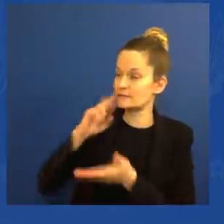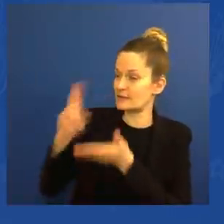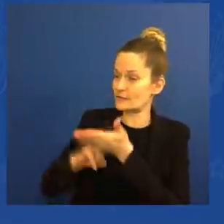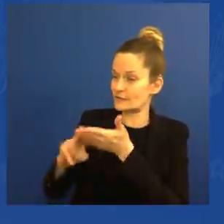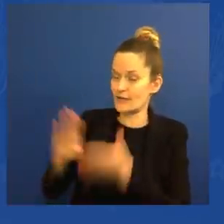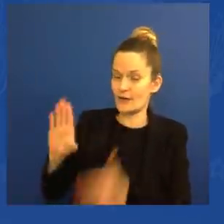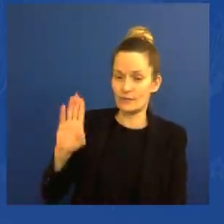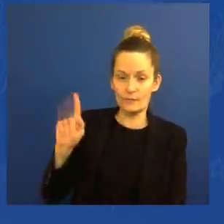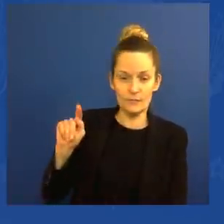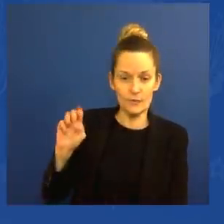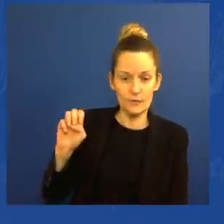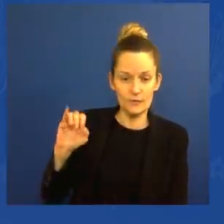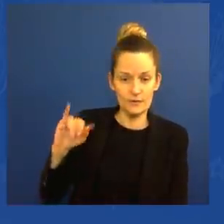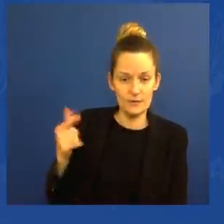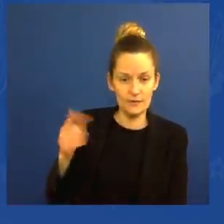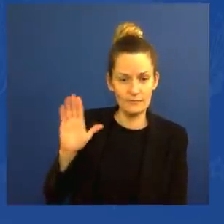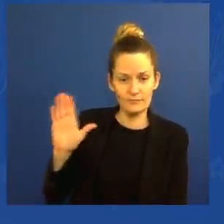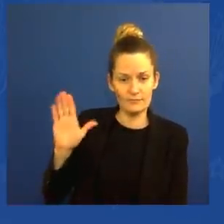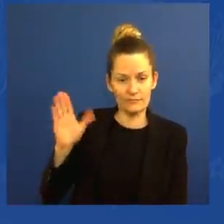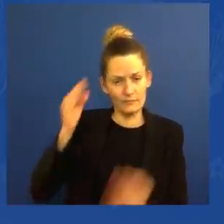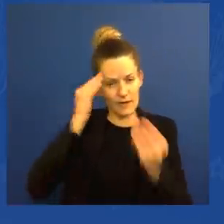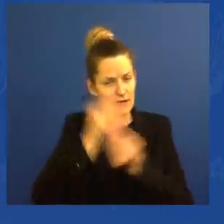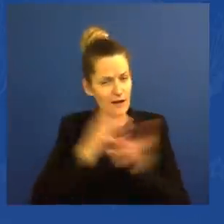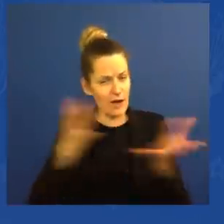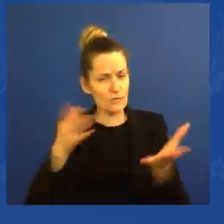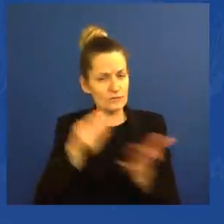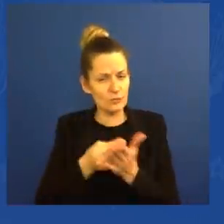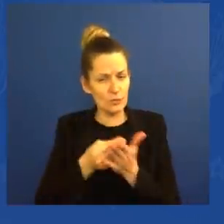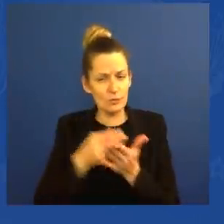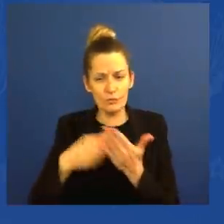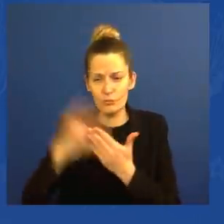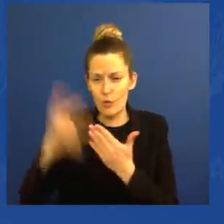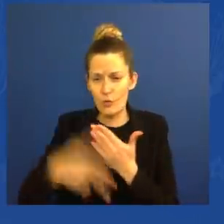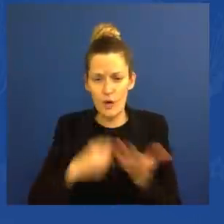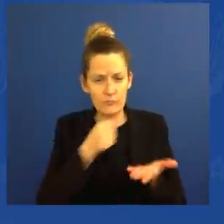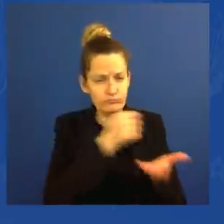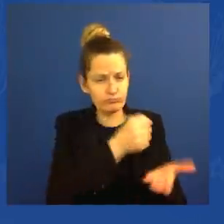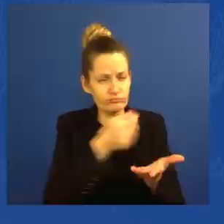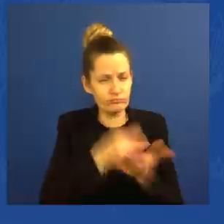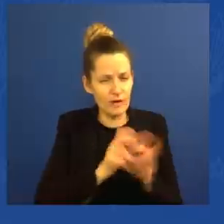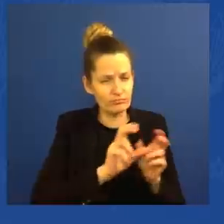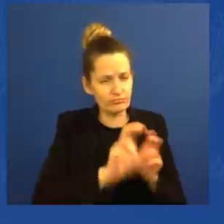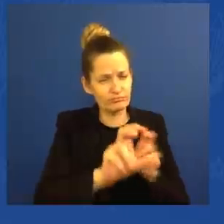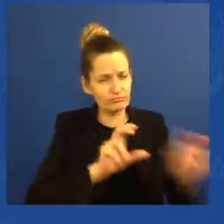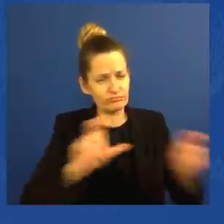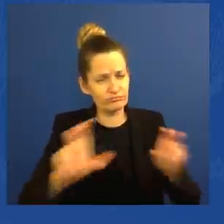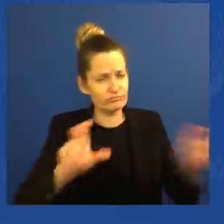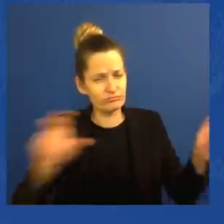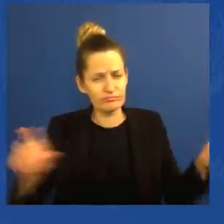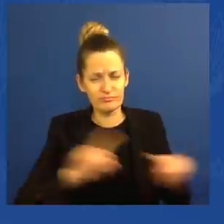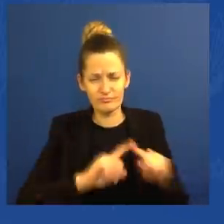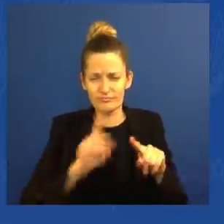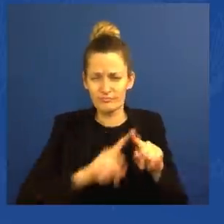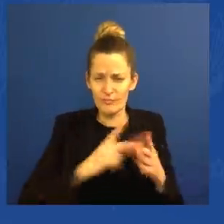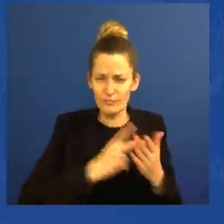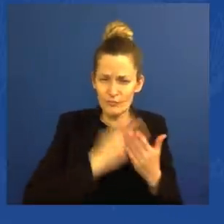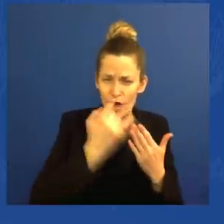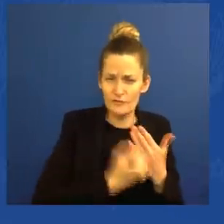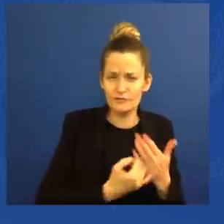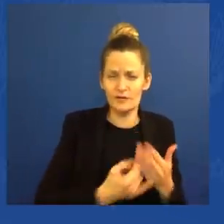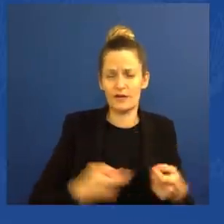projects, 39 states, just the beginning. Electric buses to make bus service safer, more reliable, environmentally